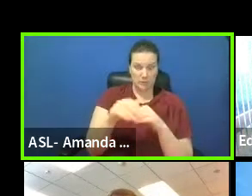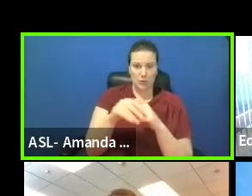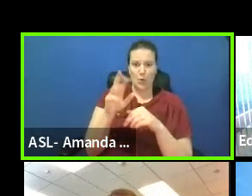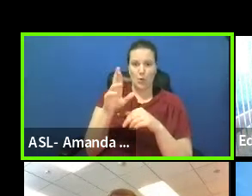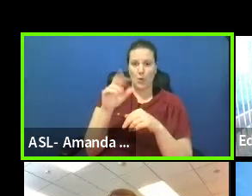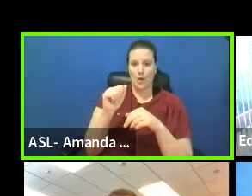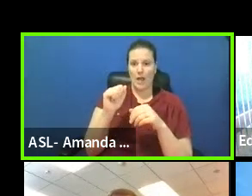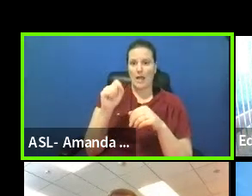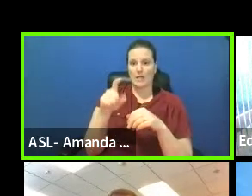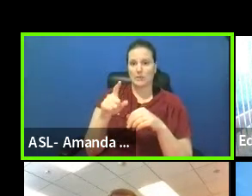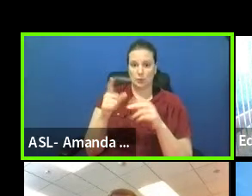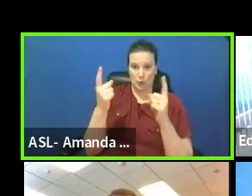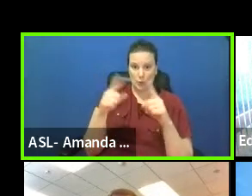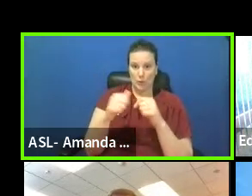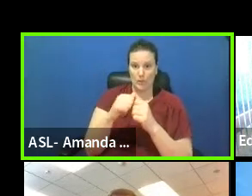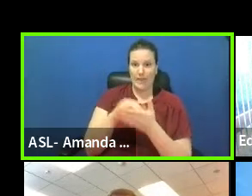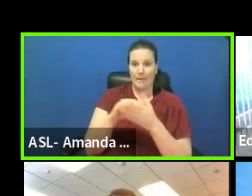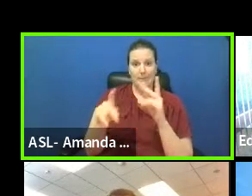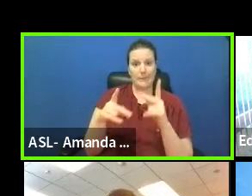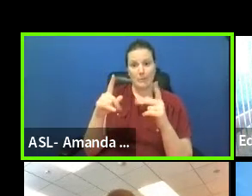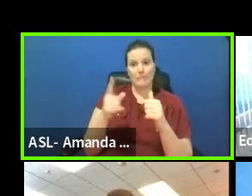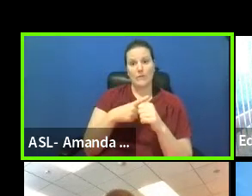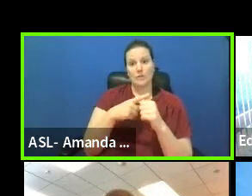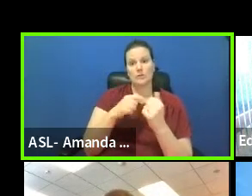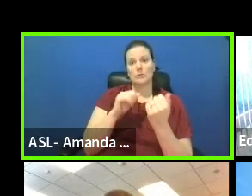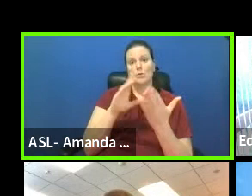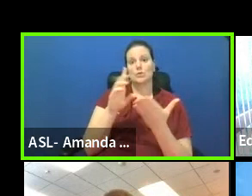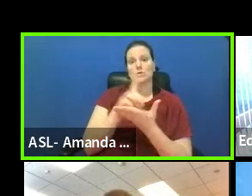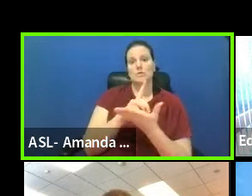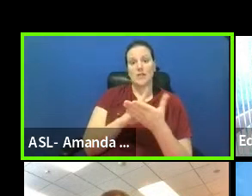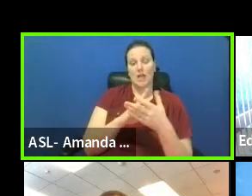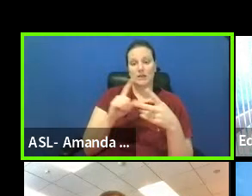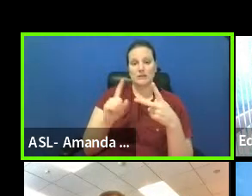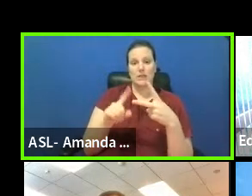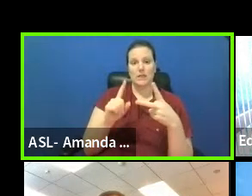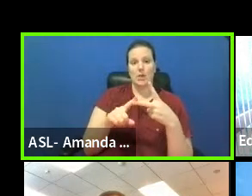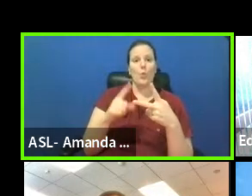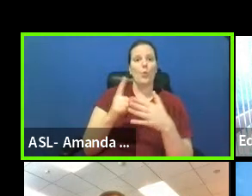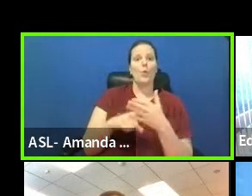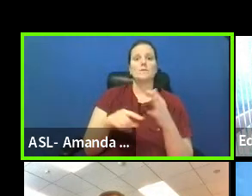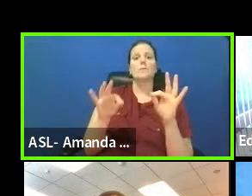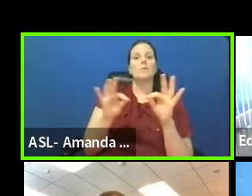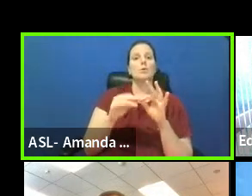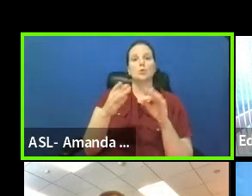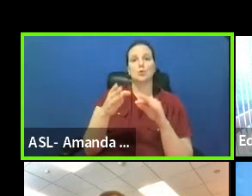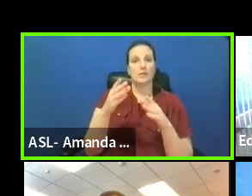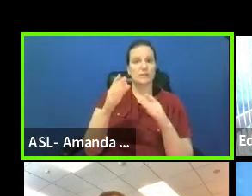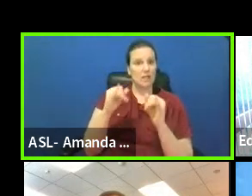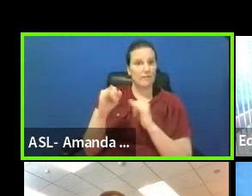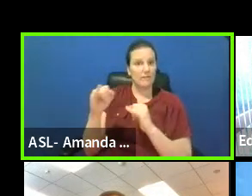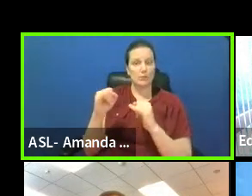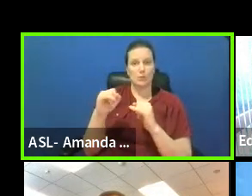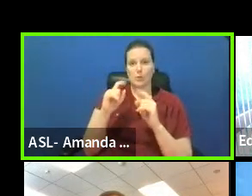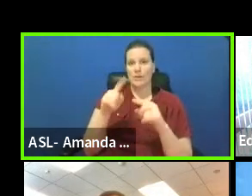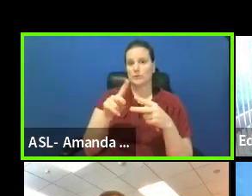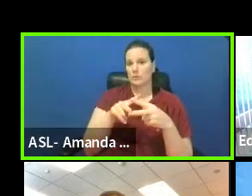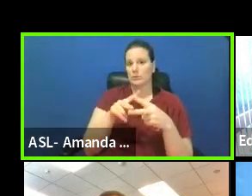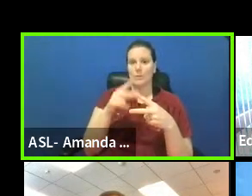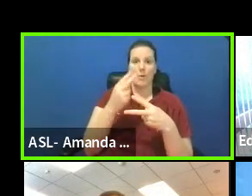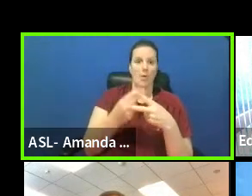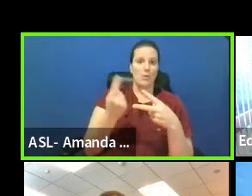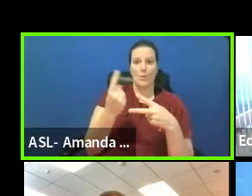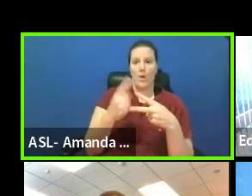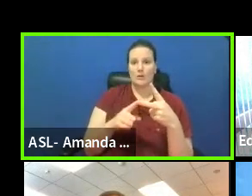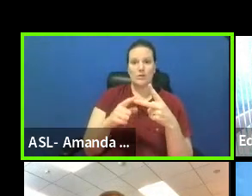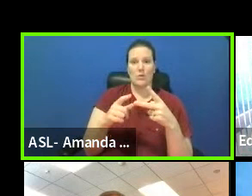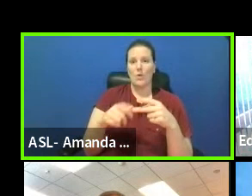has asked, do you agree with this people first approach design? And secondly, what will be important to you as an individual? So you can answer both or one of those